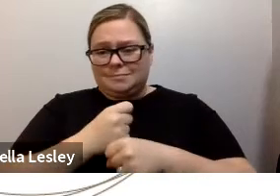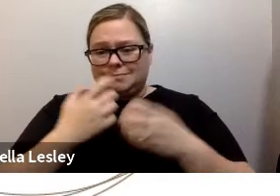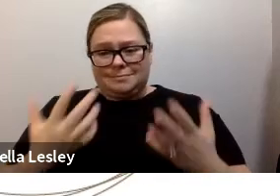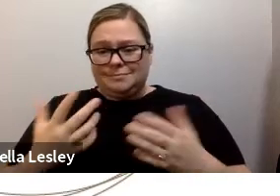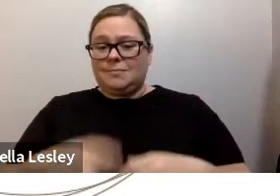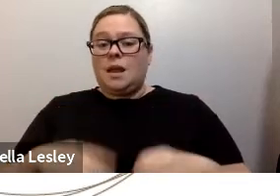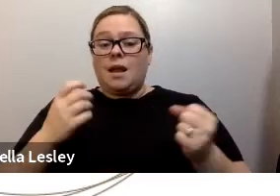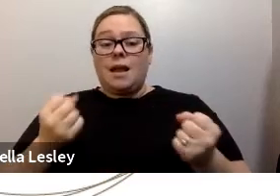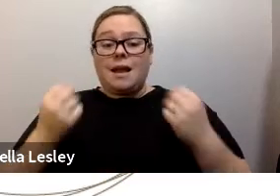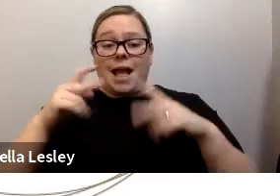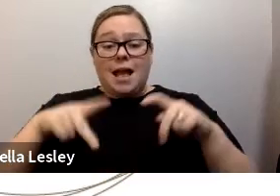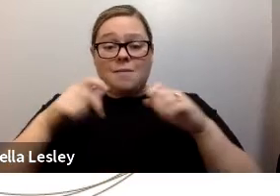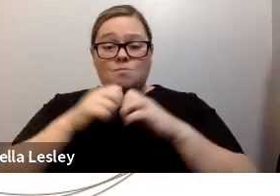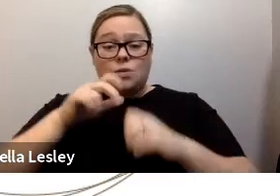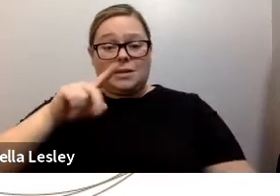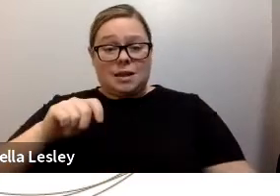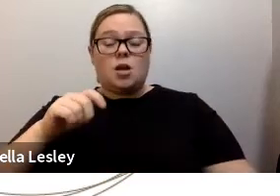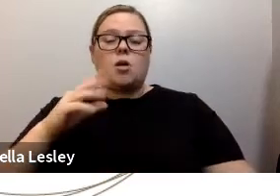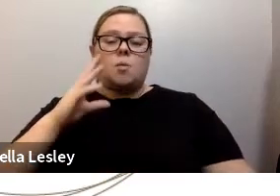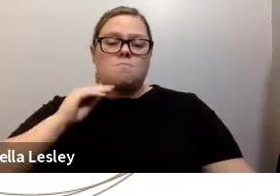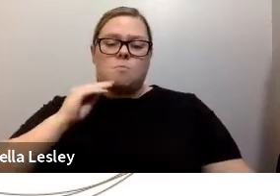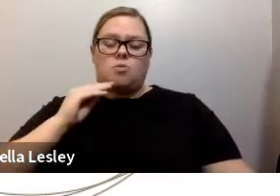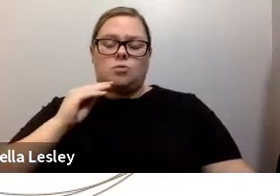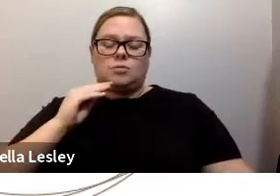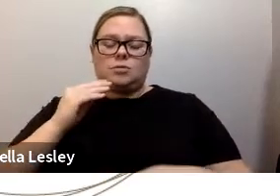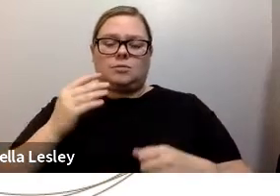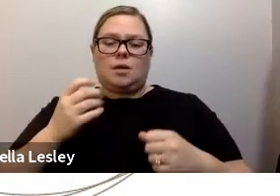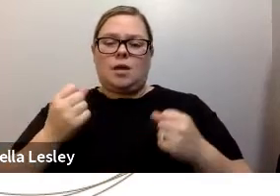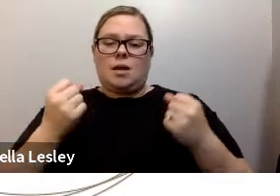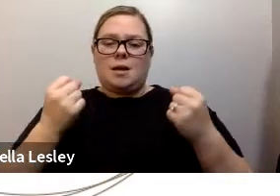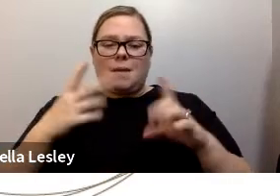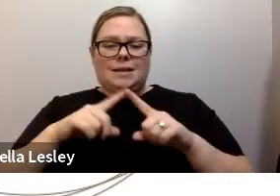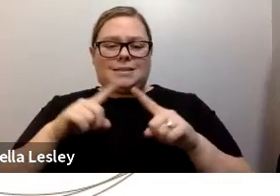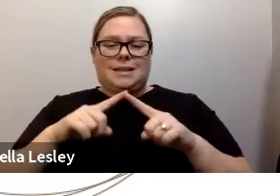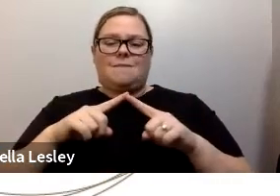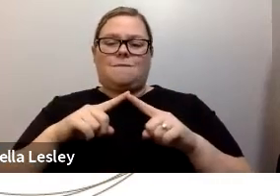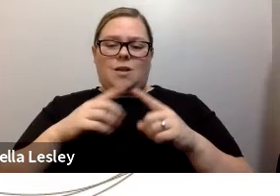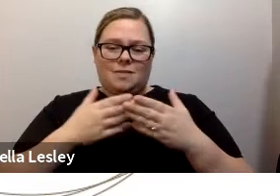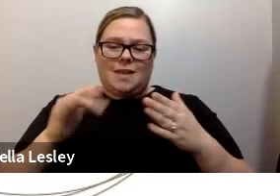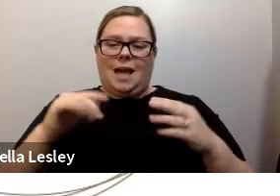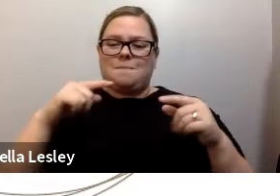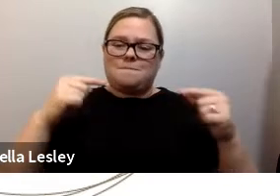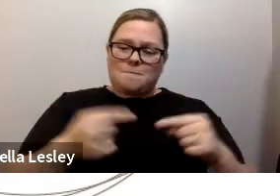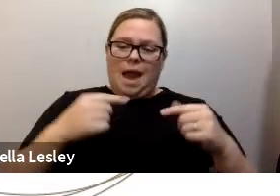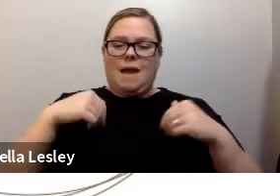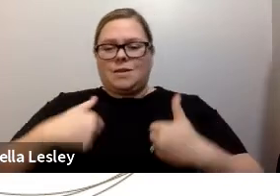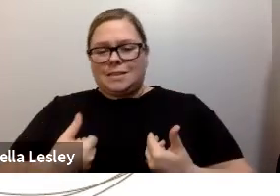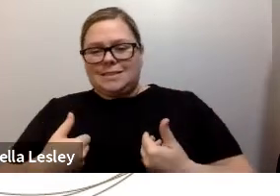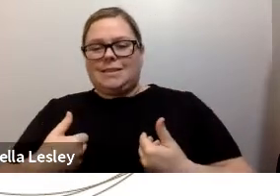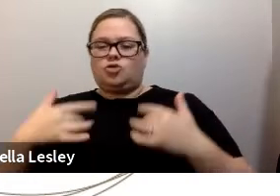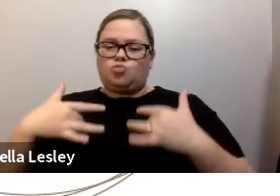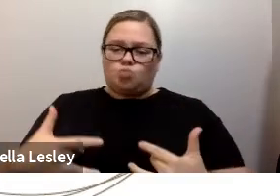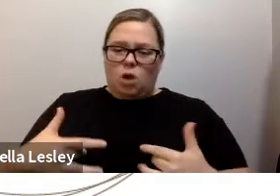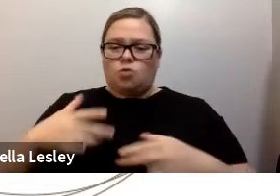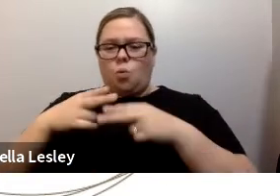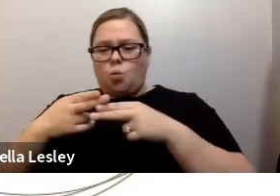disabilities experience multiple secondary conditions. You heard a few of them: pain, fatigue, depression, weight gain. You know, these are issues